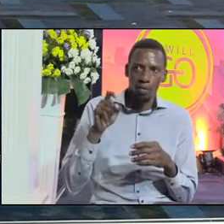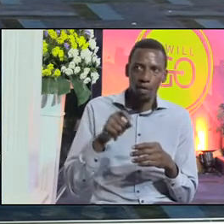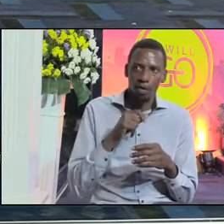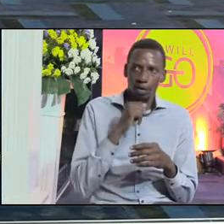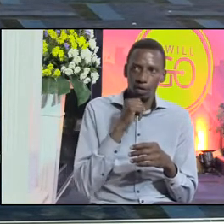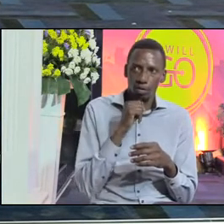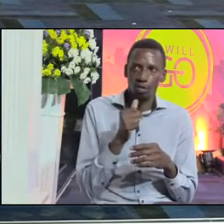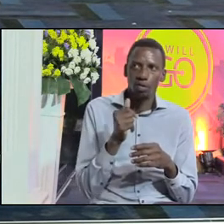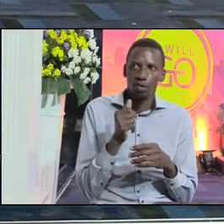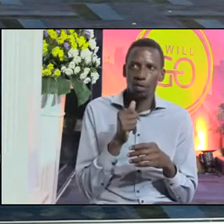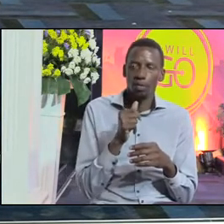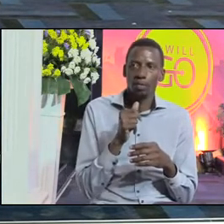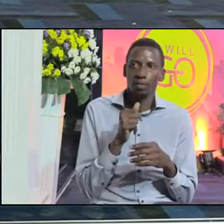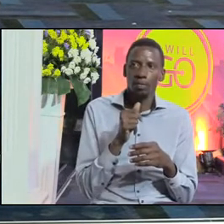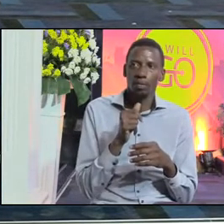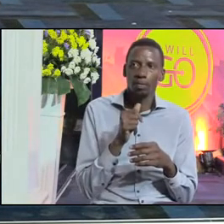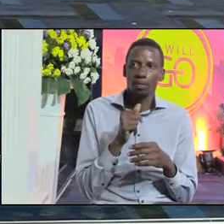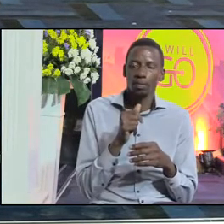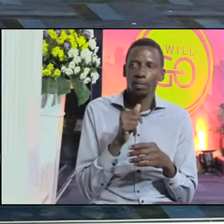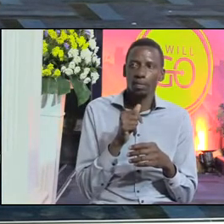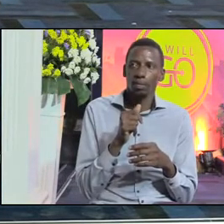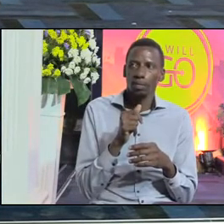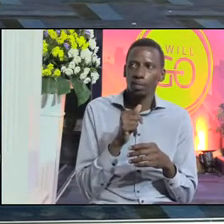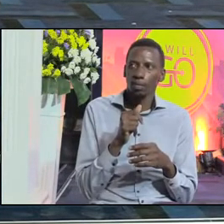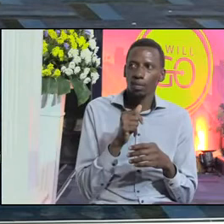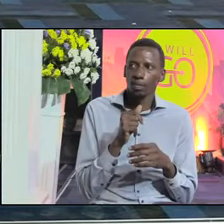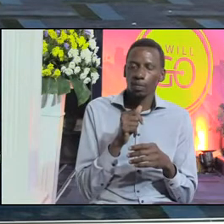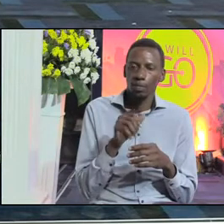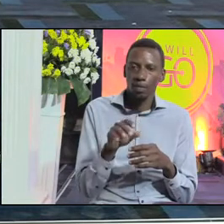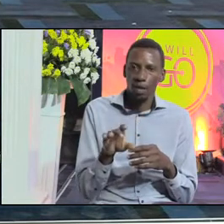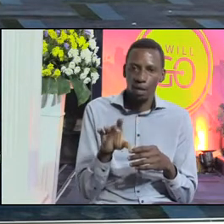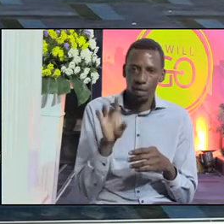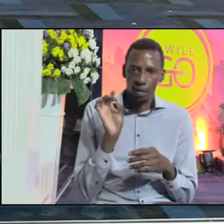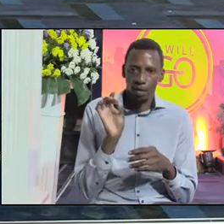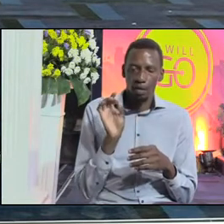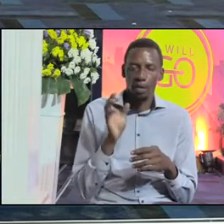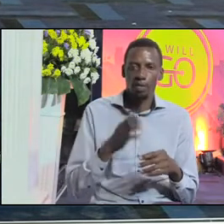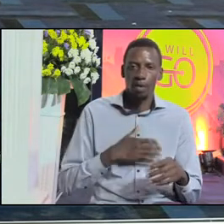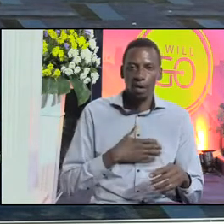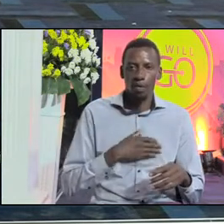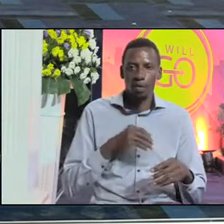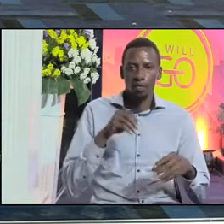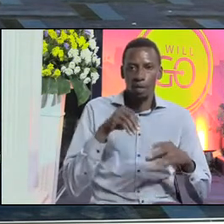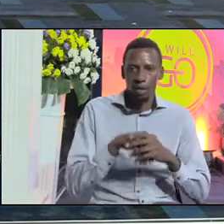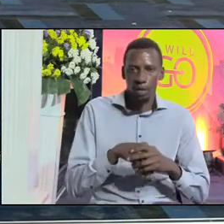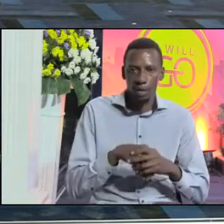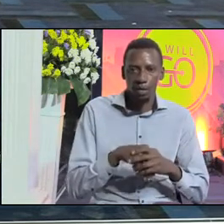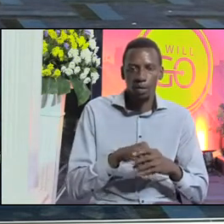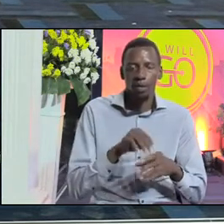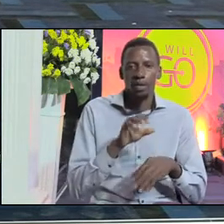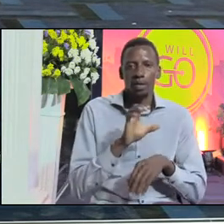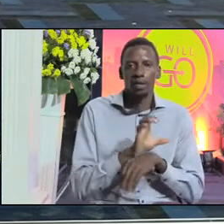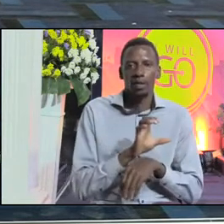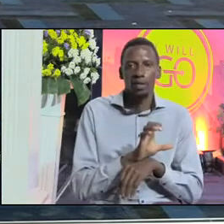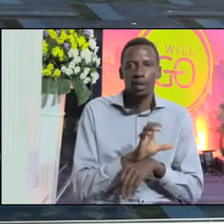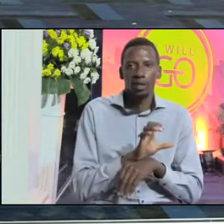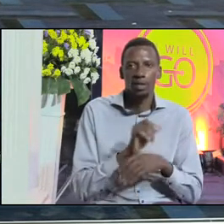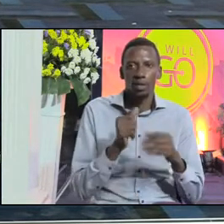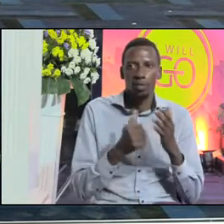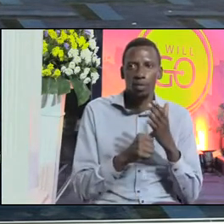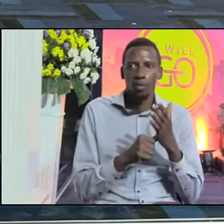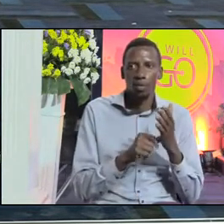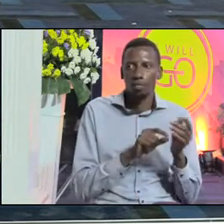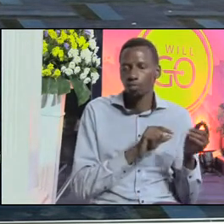not take our internal church problems to the